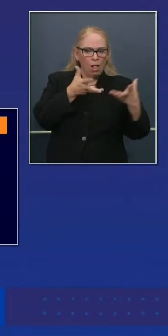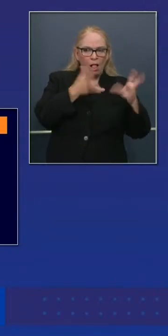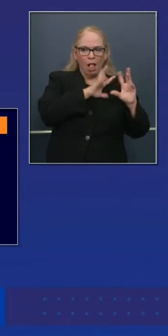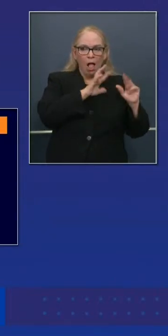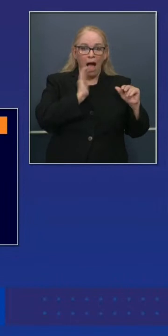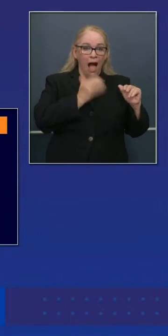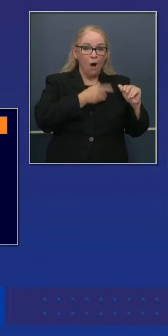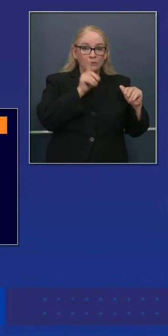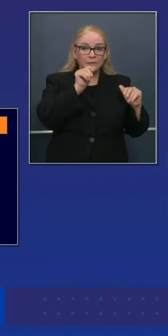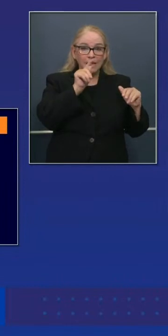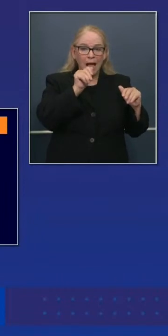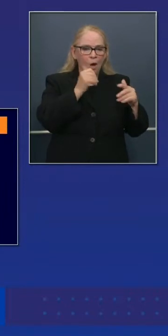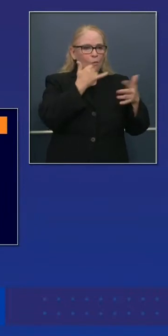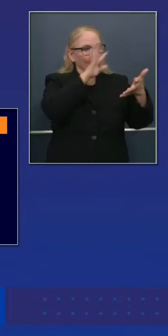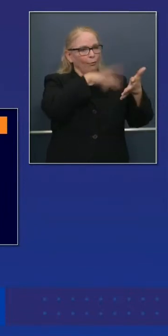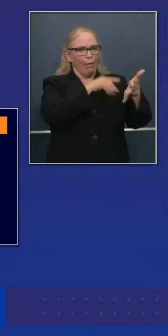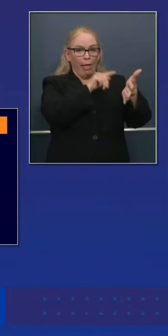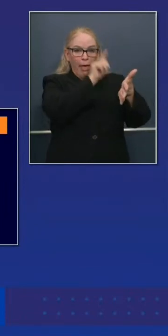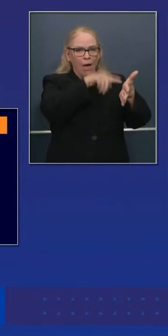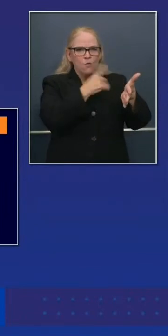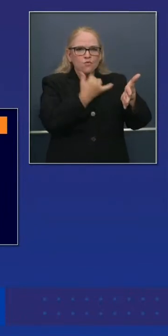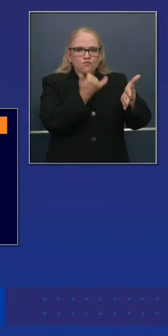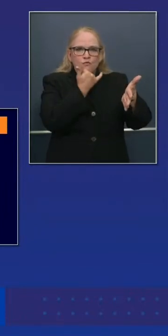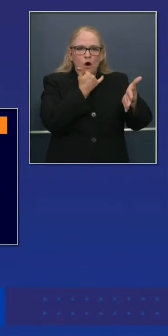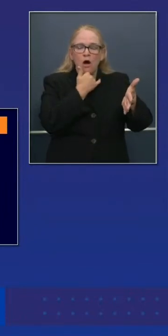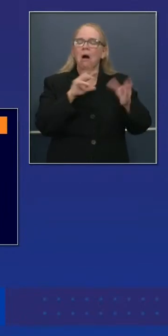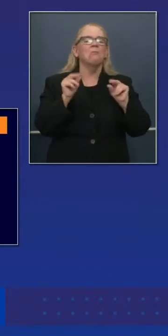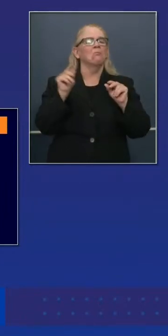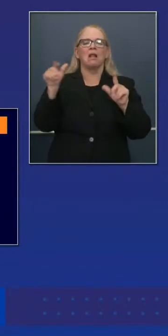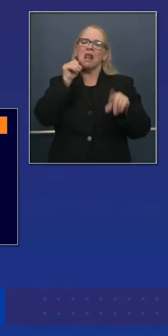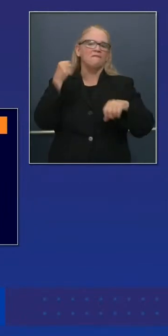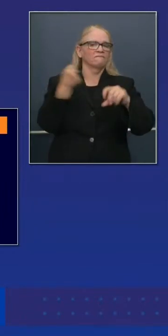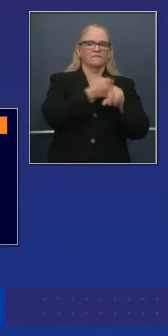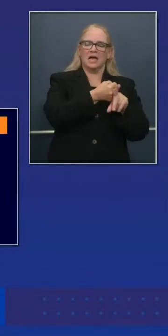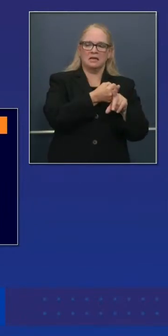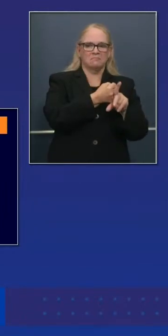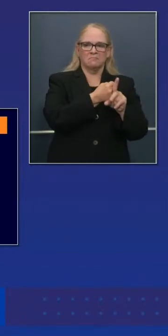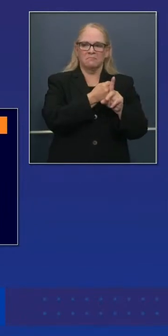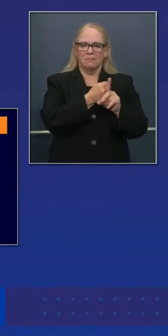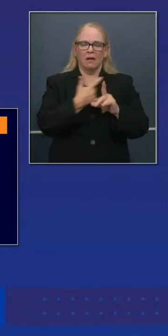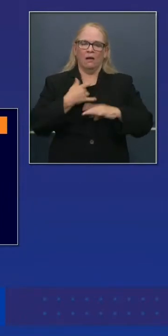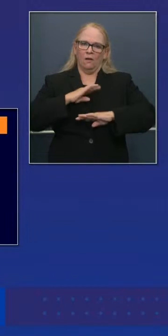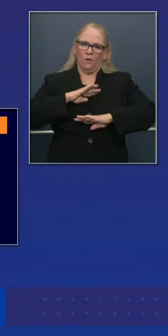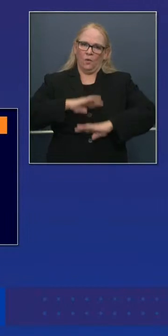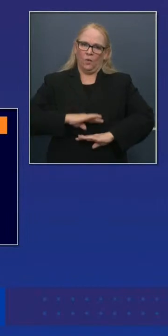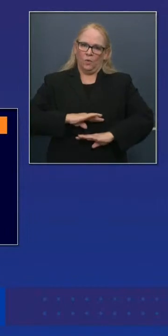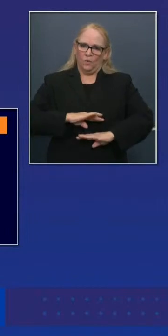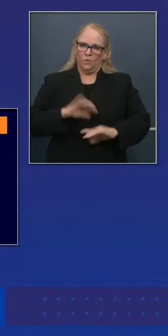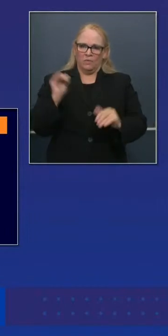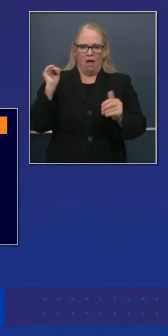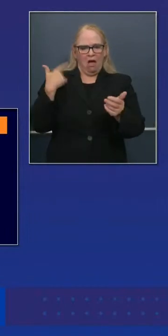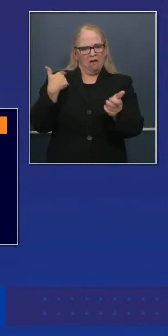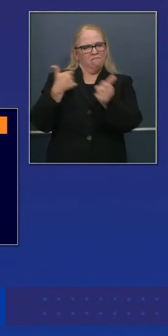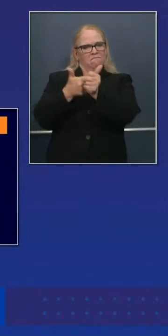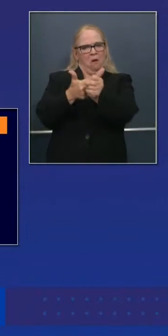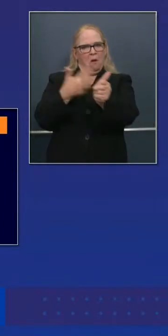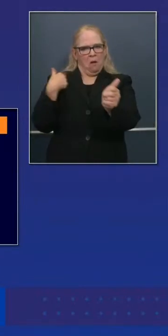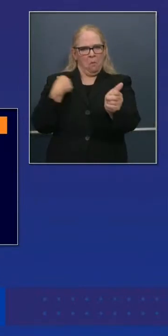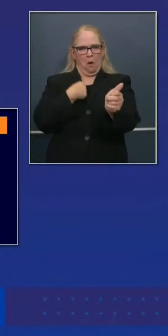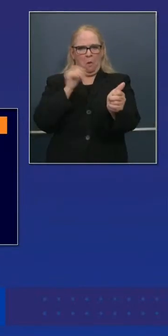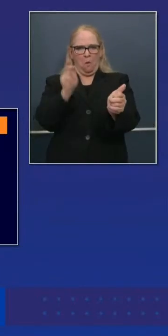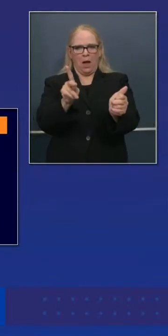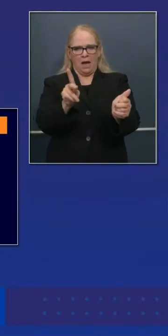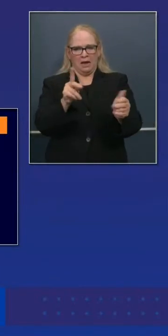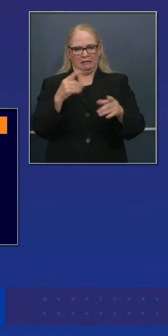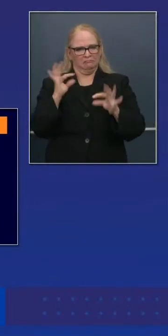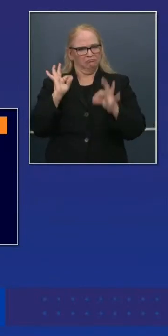Monday are not actually in play. In fact, the numbers I'll provide you in a moment will just reinforce that. You're